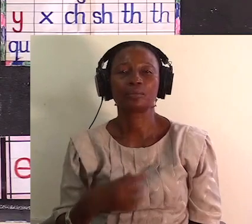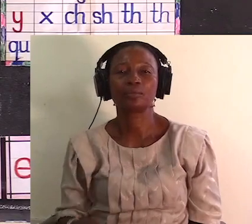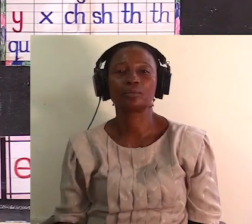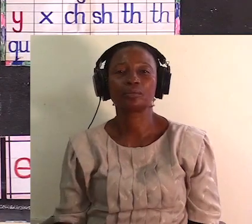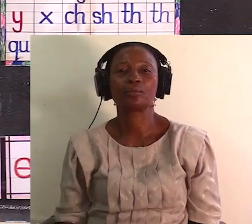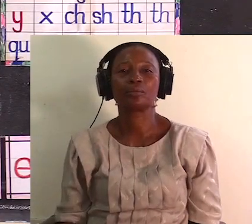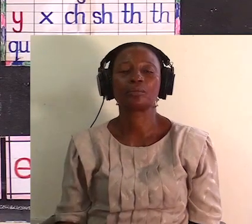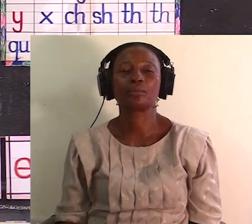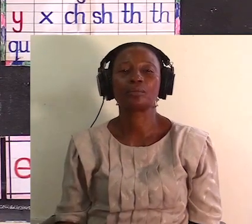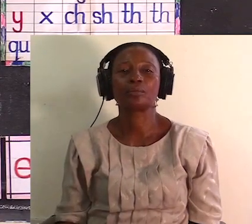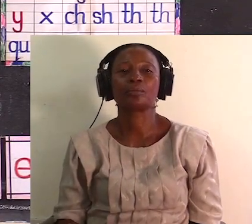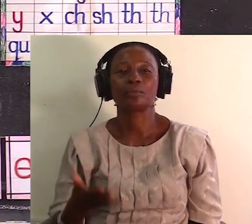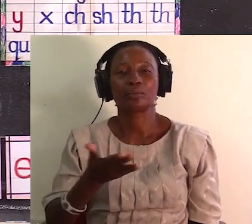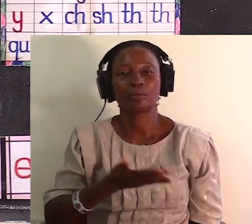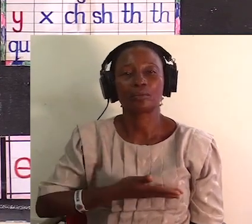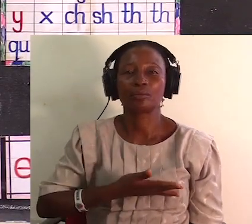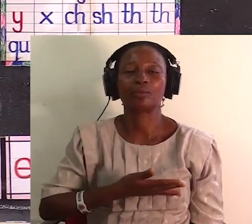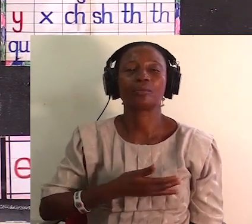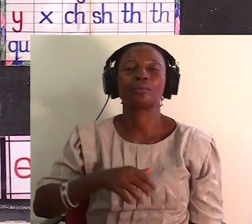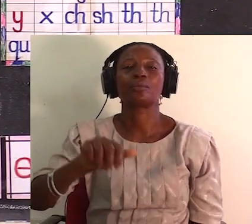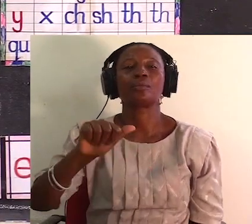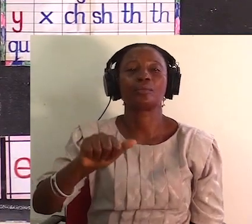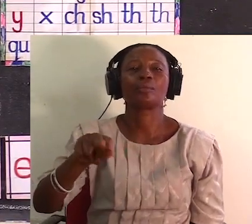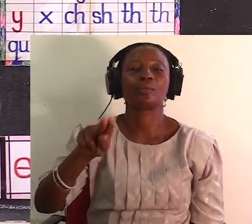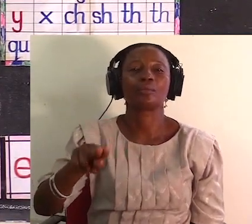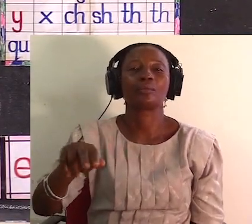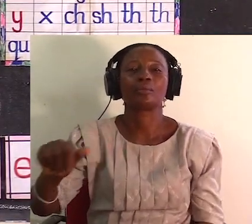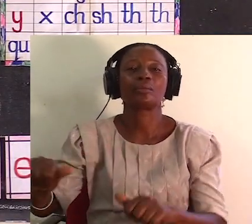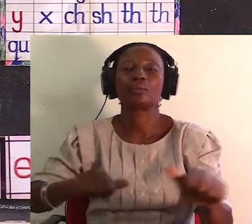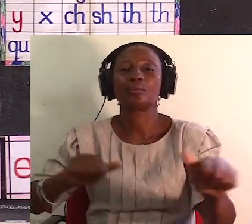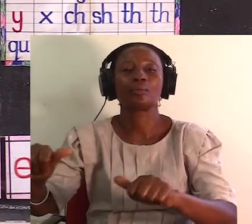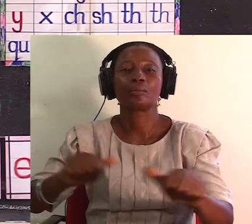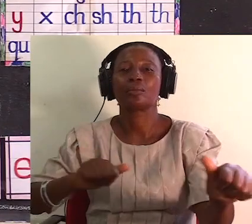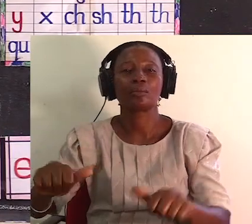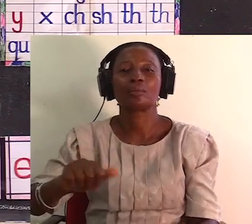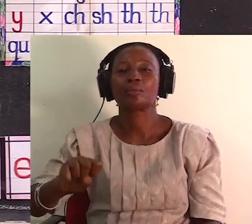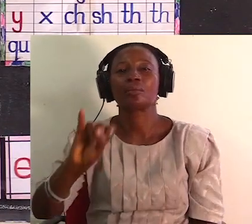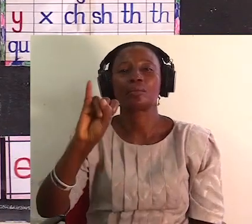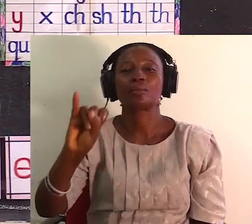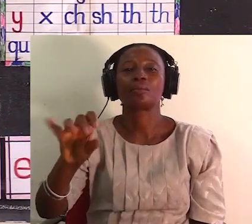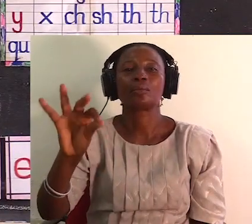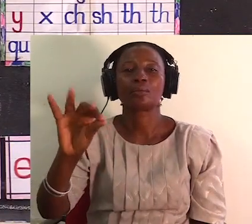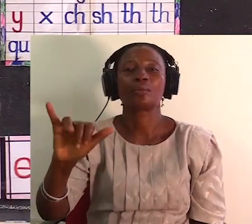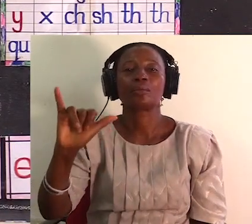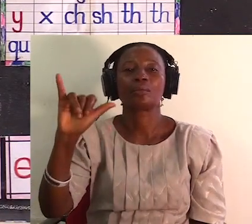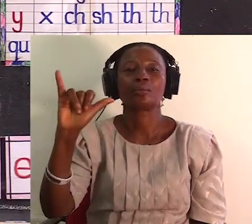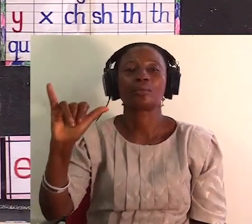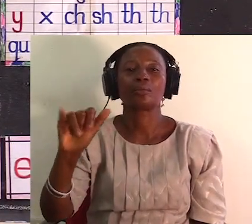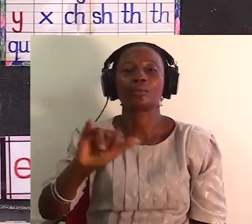I have an activity which I want us to go